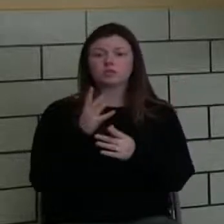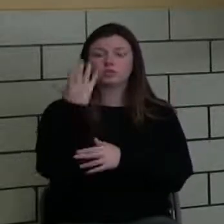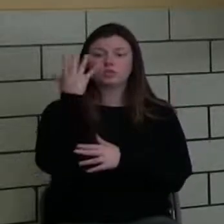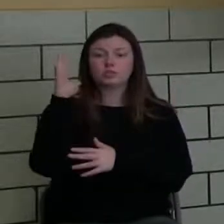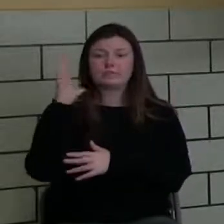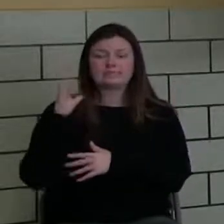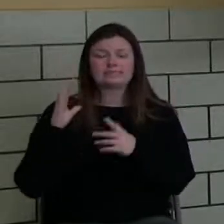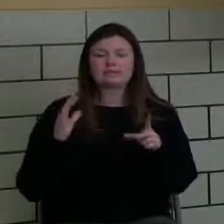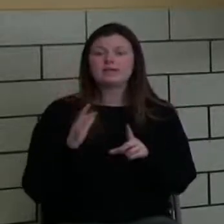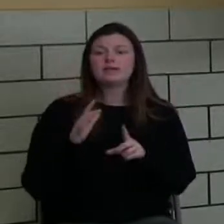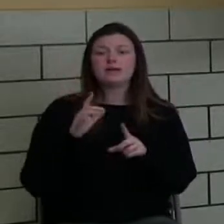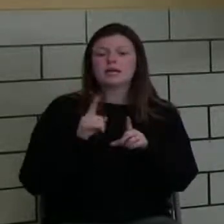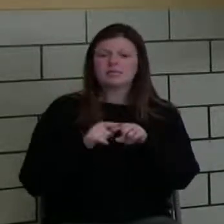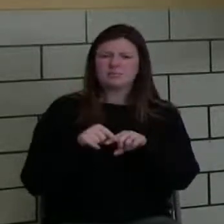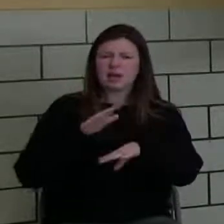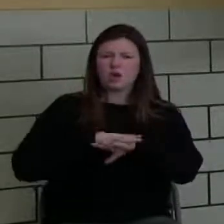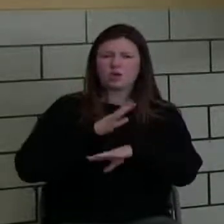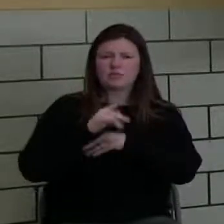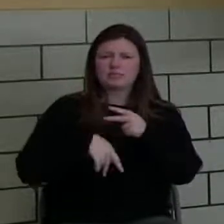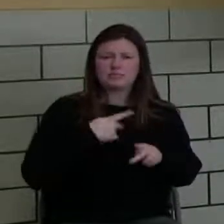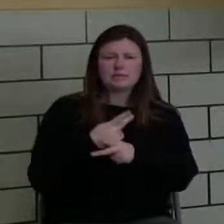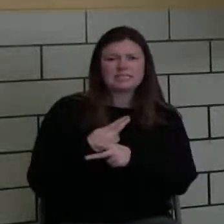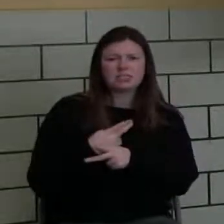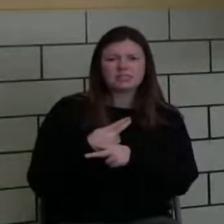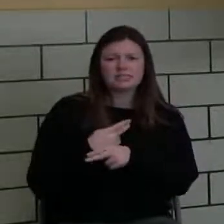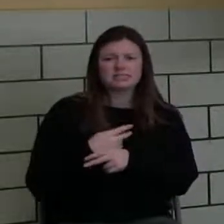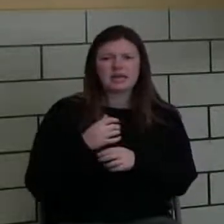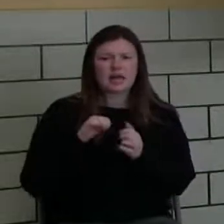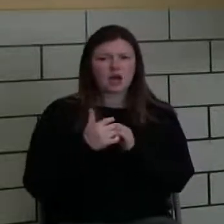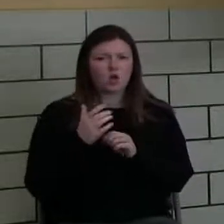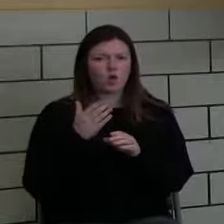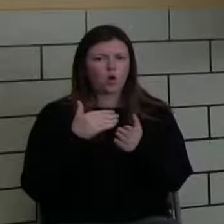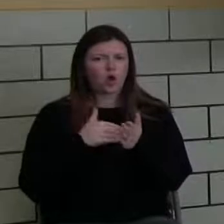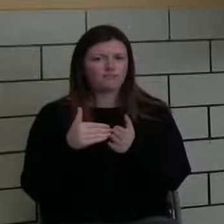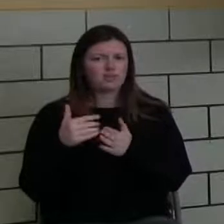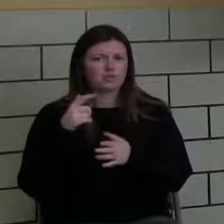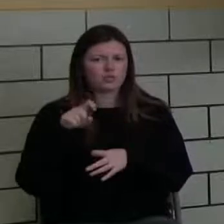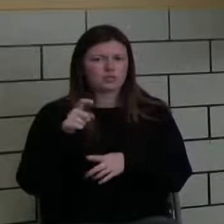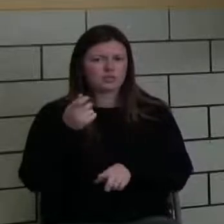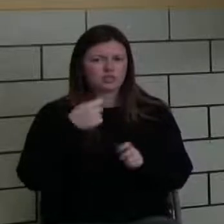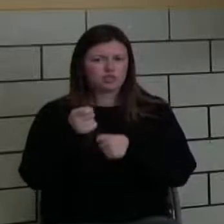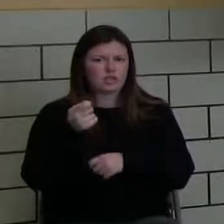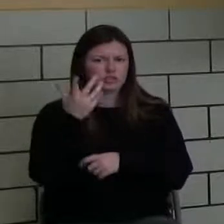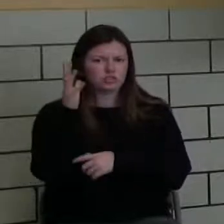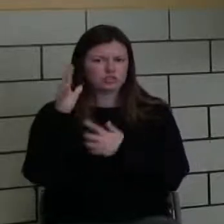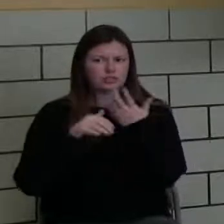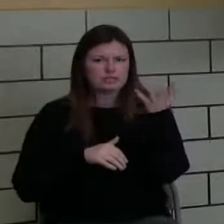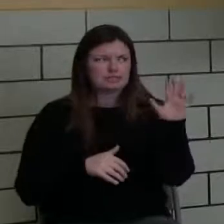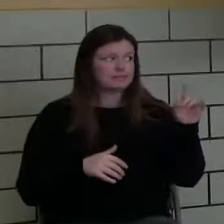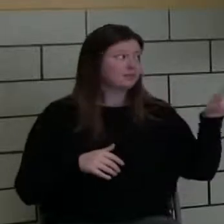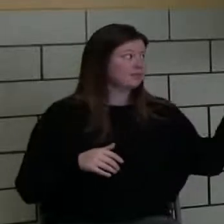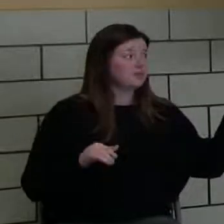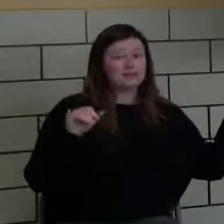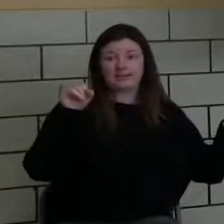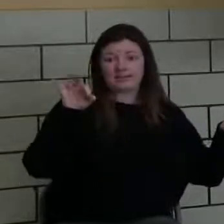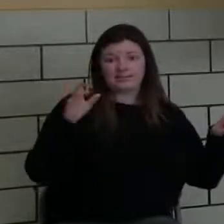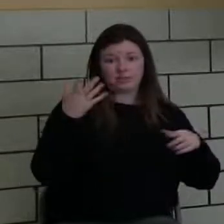species, how often should trees be changed? I mean, as long as they're healthy, they shouldn't be changed.